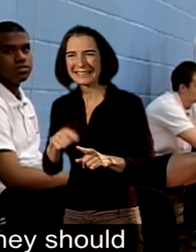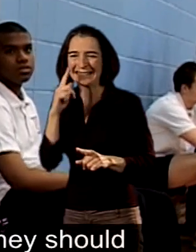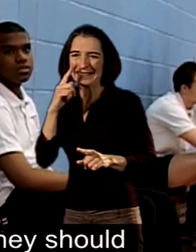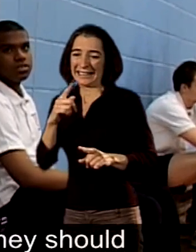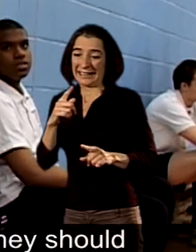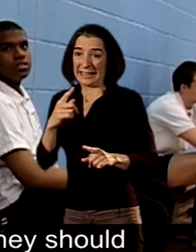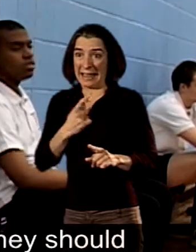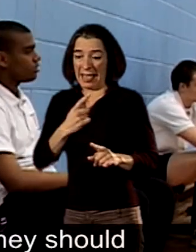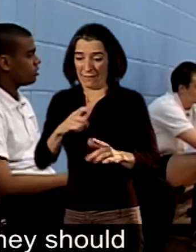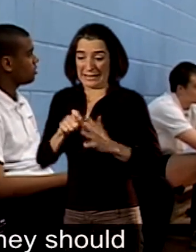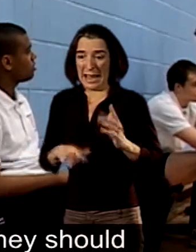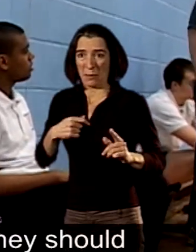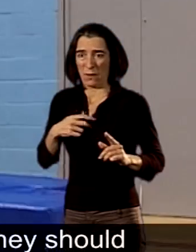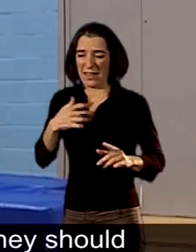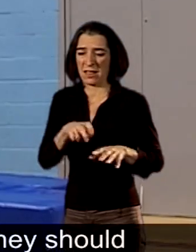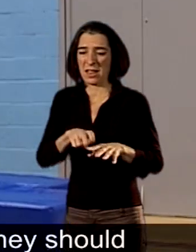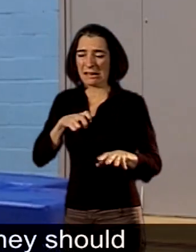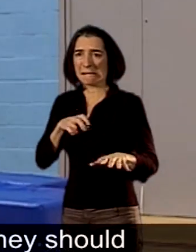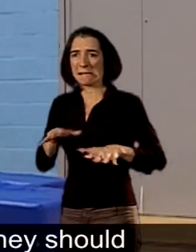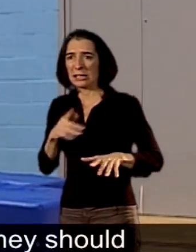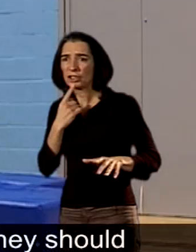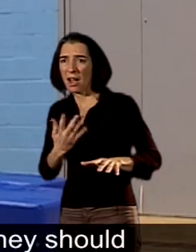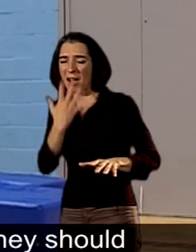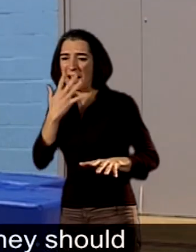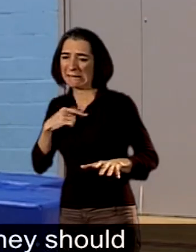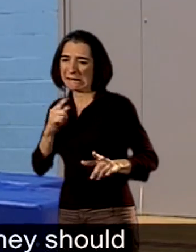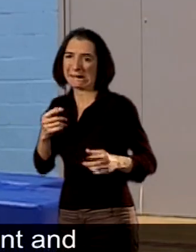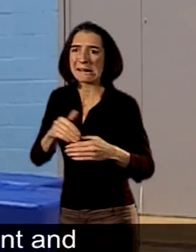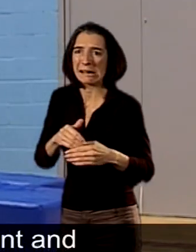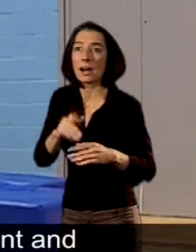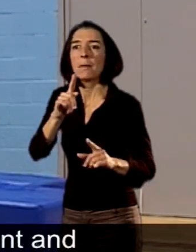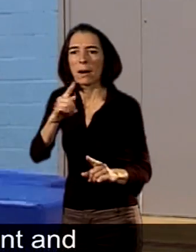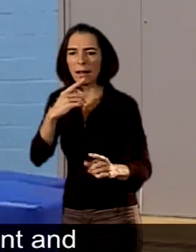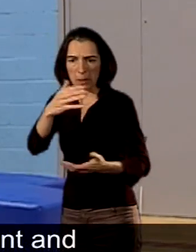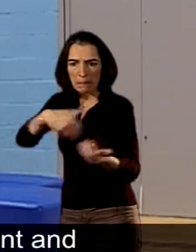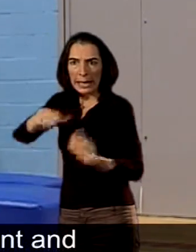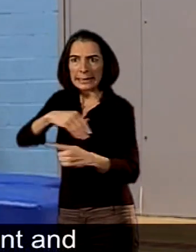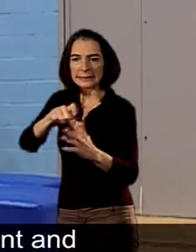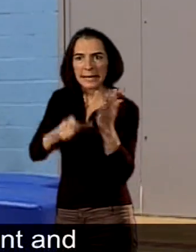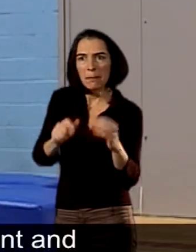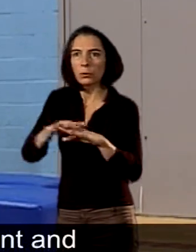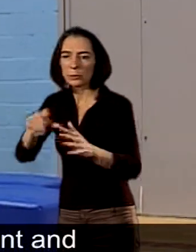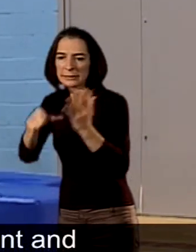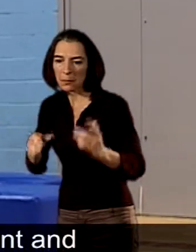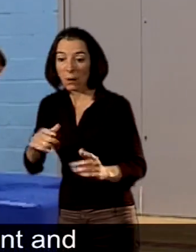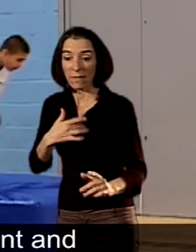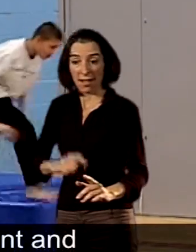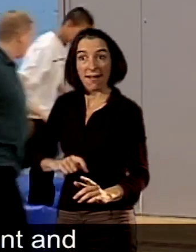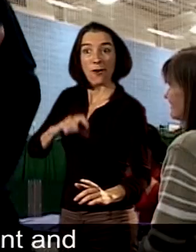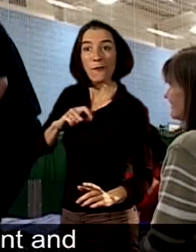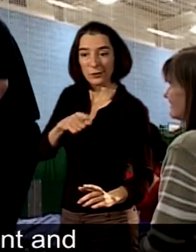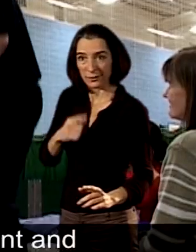bit shy, they don't participate as much as they should do, whereas with a group of students with mixed abilities, they're a lot more